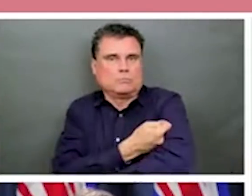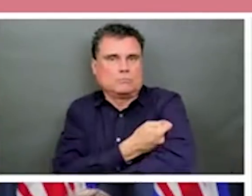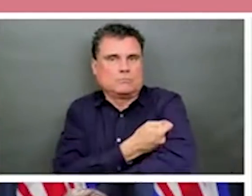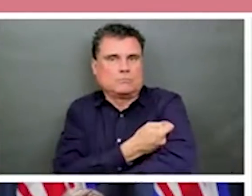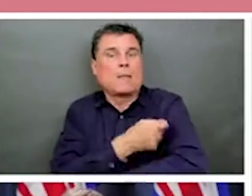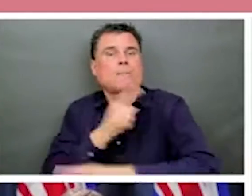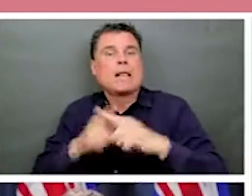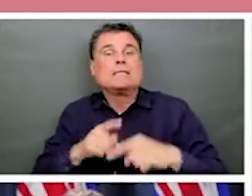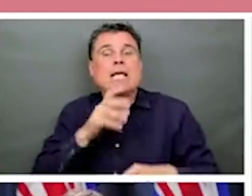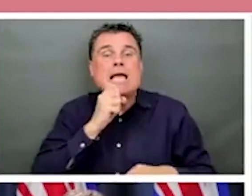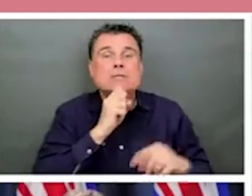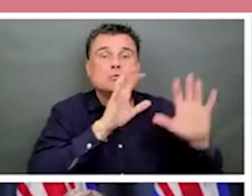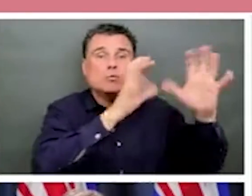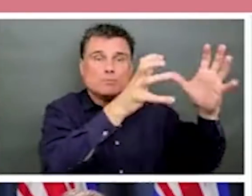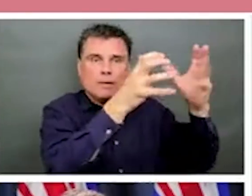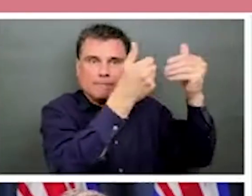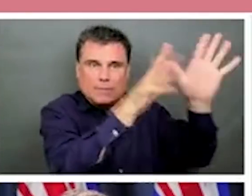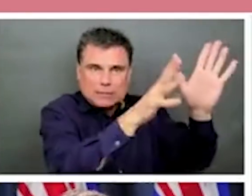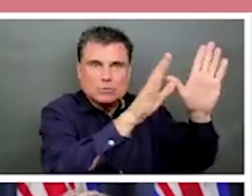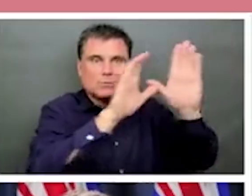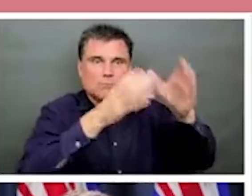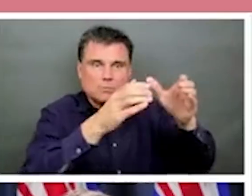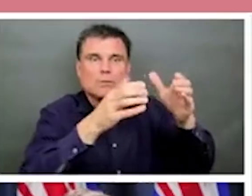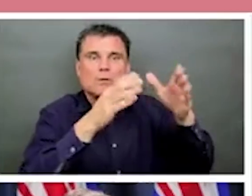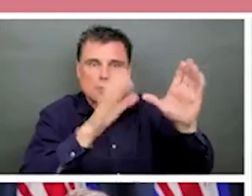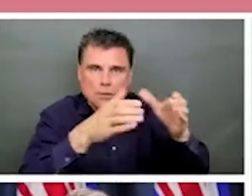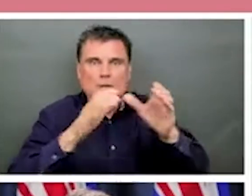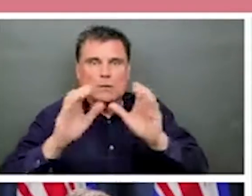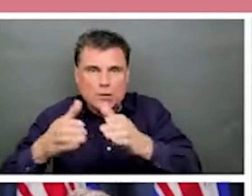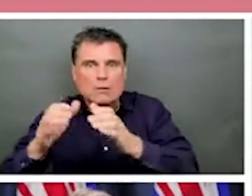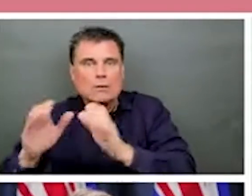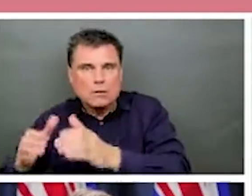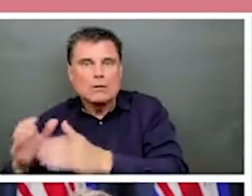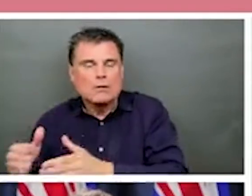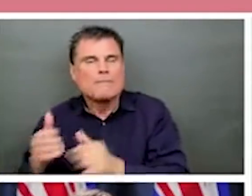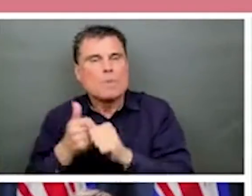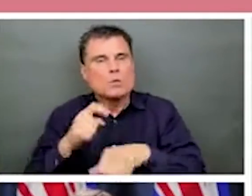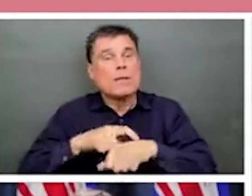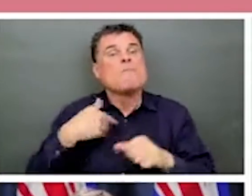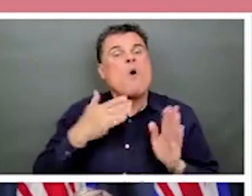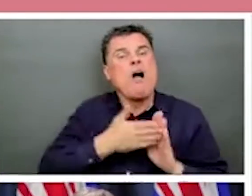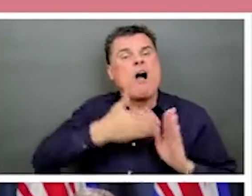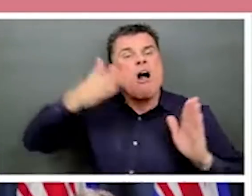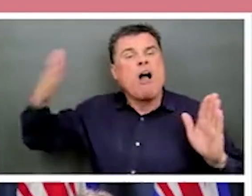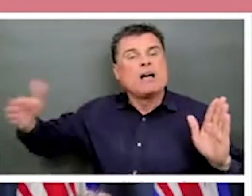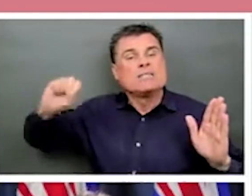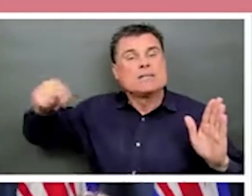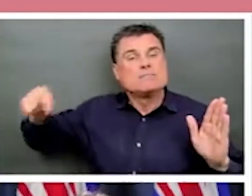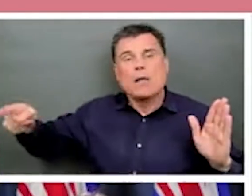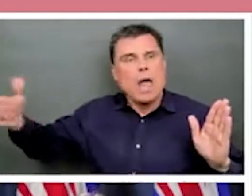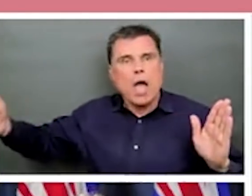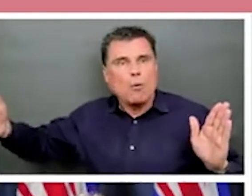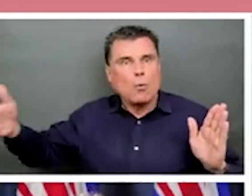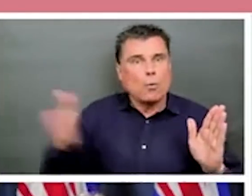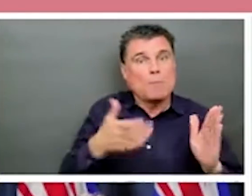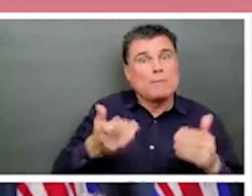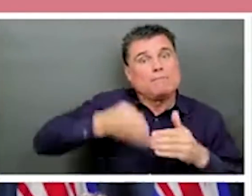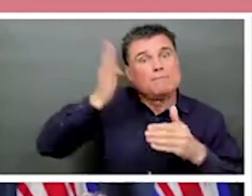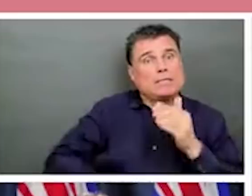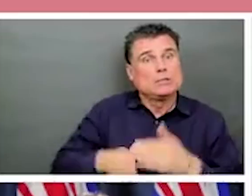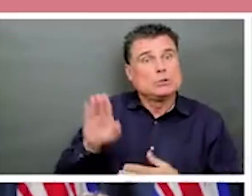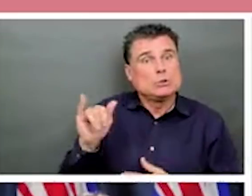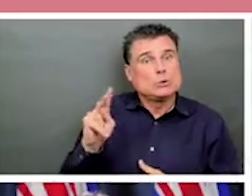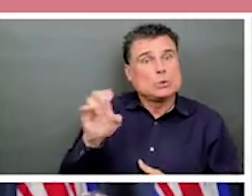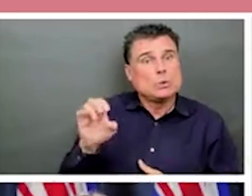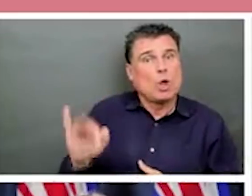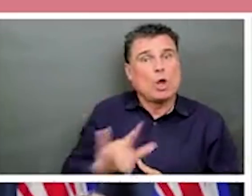of set out to through April, May, and June. And, really, we're just expediting the protection of our public. So it's very,